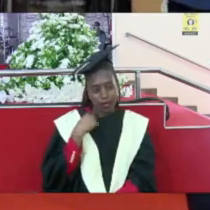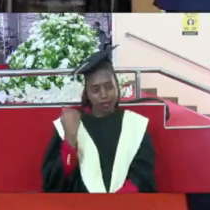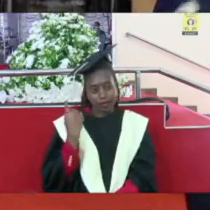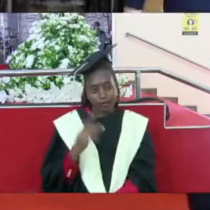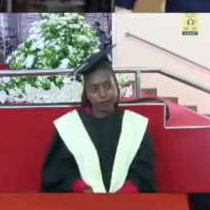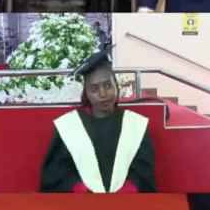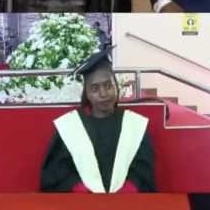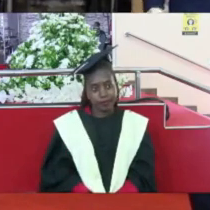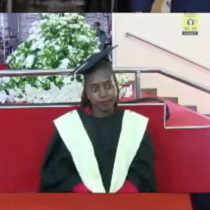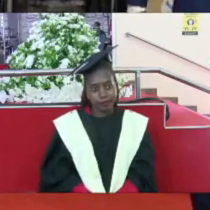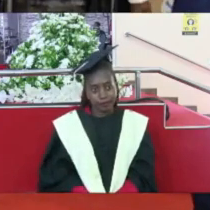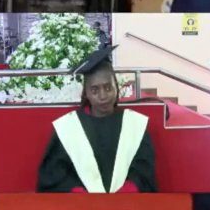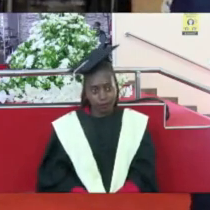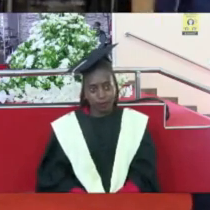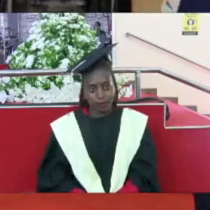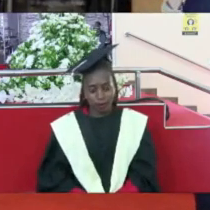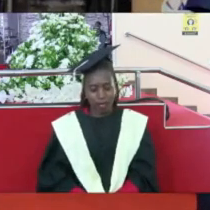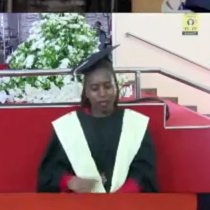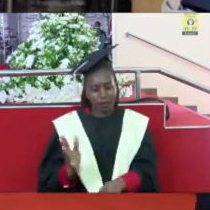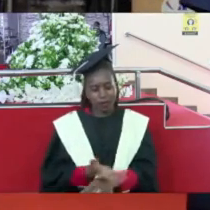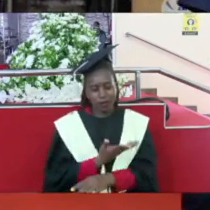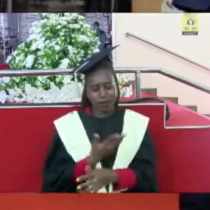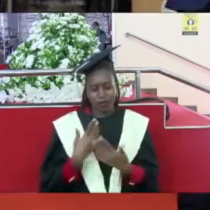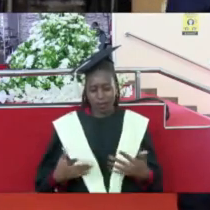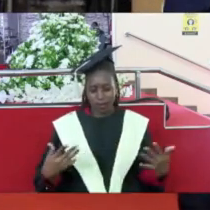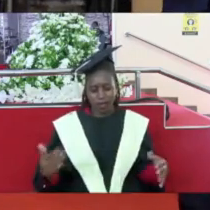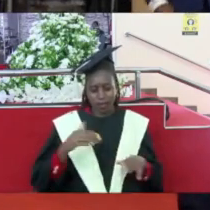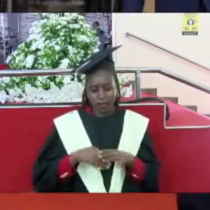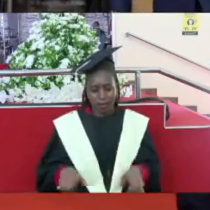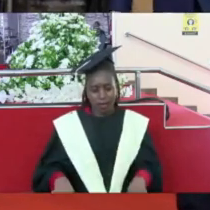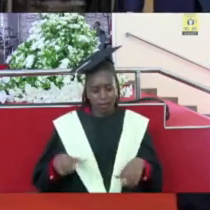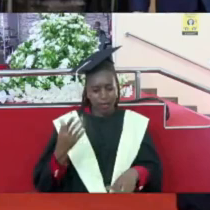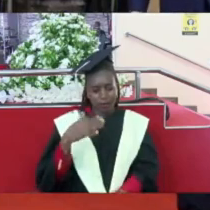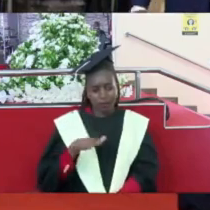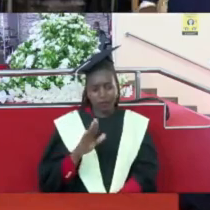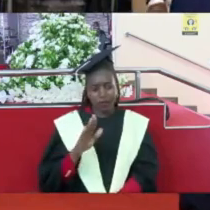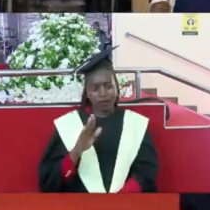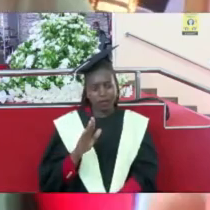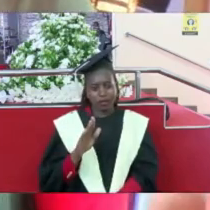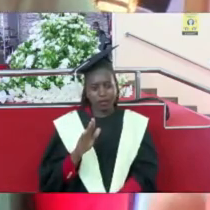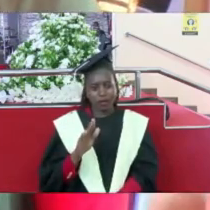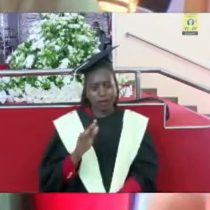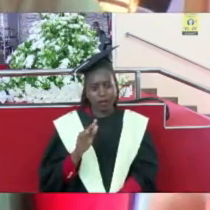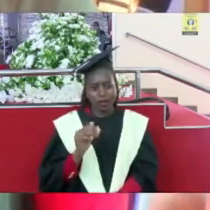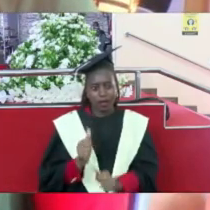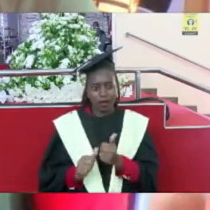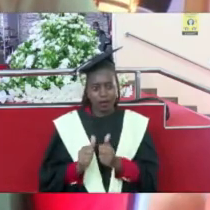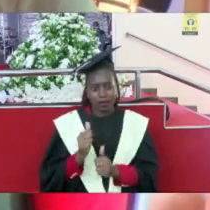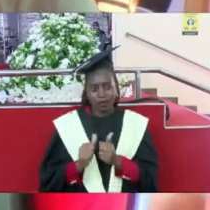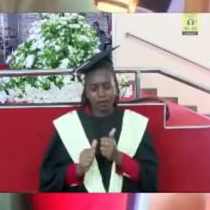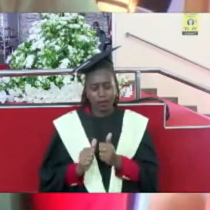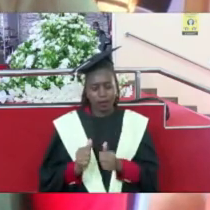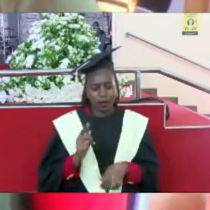Let him take out of your life those things that were conceived during the time of spiritual rebellion.